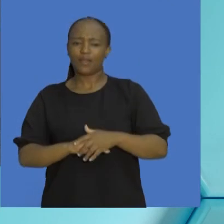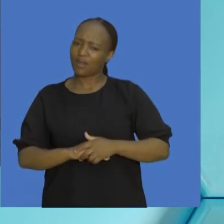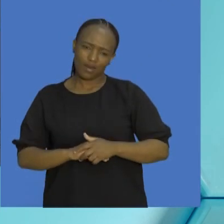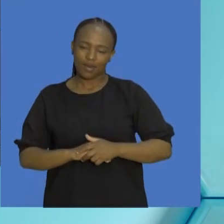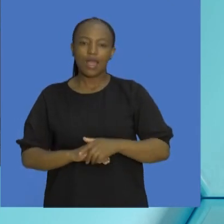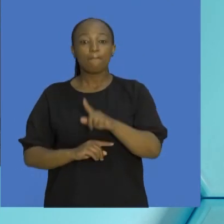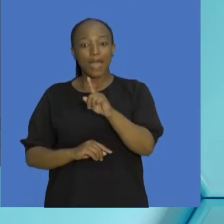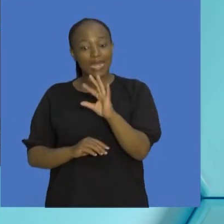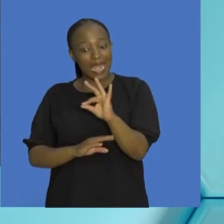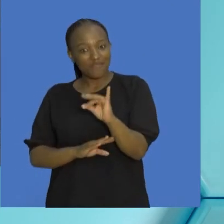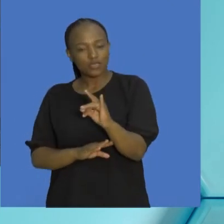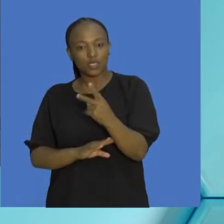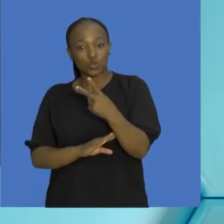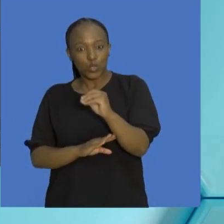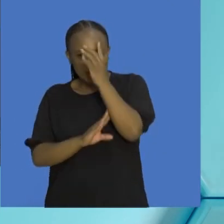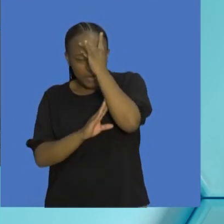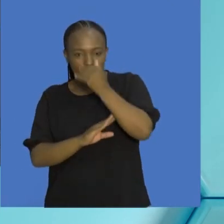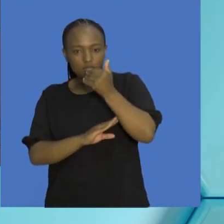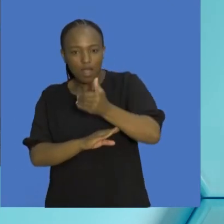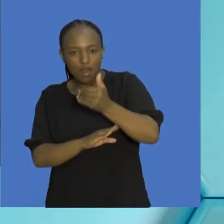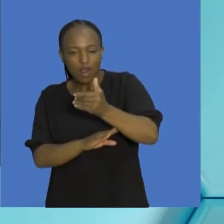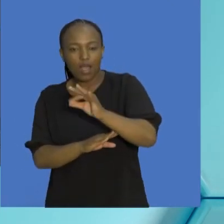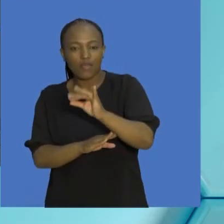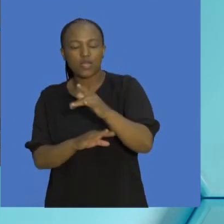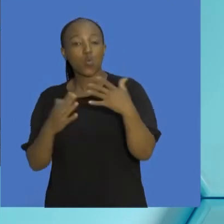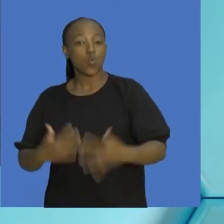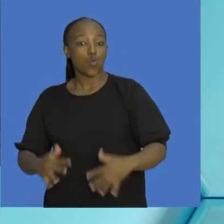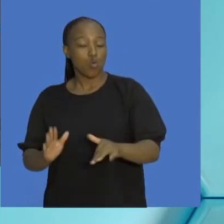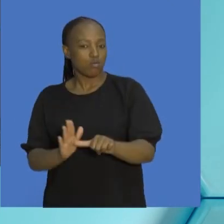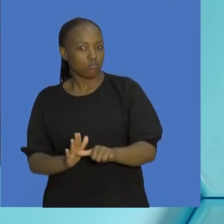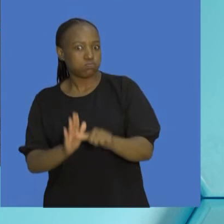on weekend, one day. It's 20 minutes per day, every